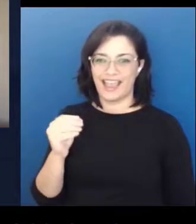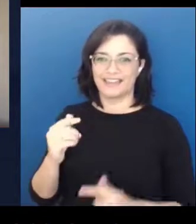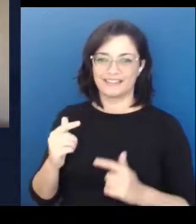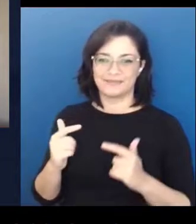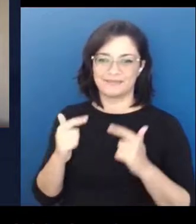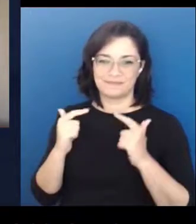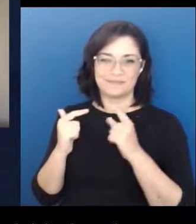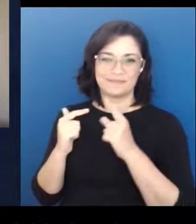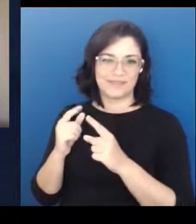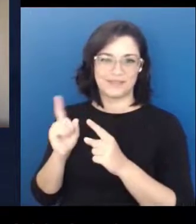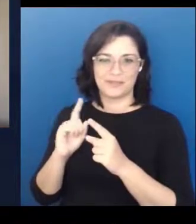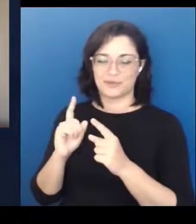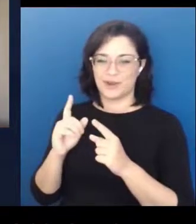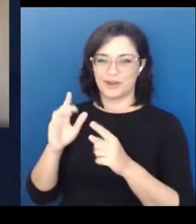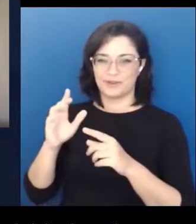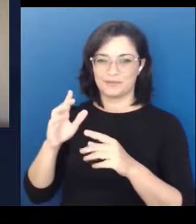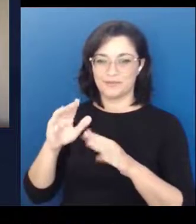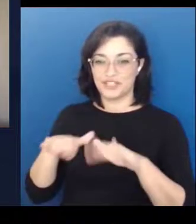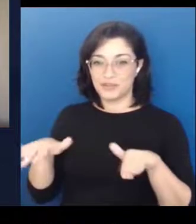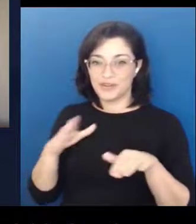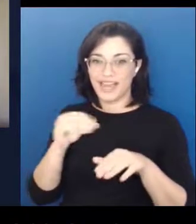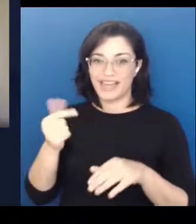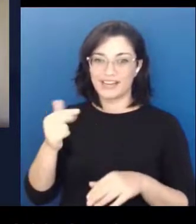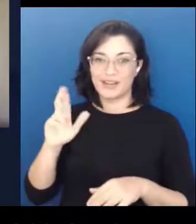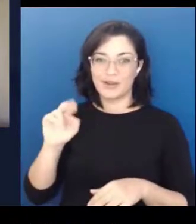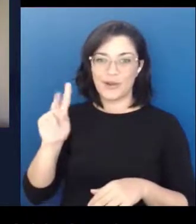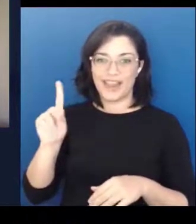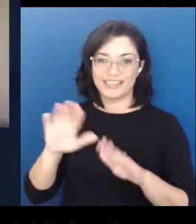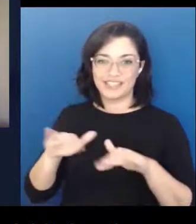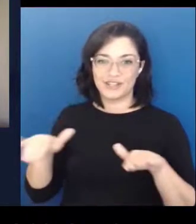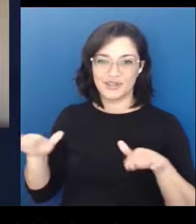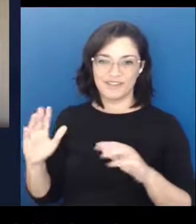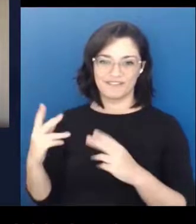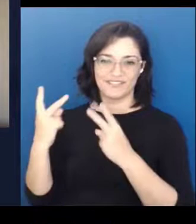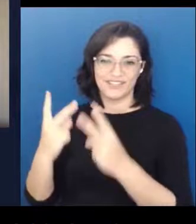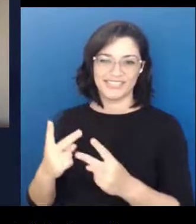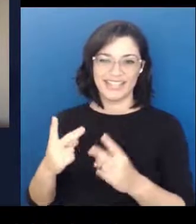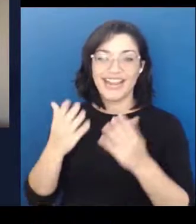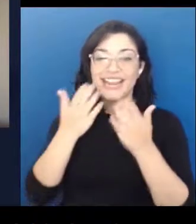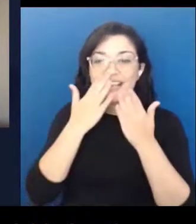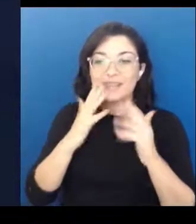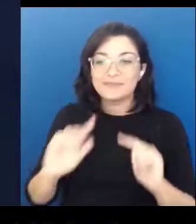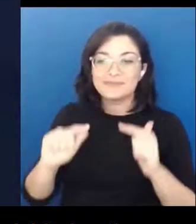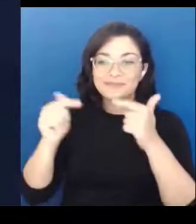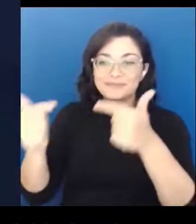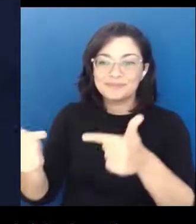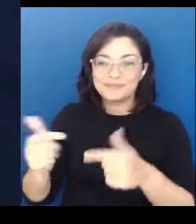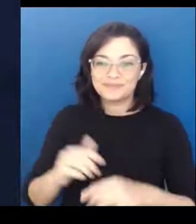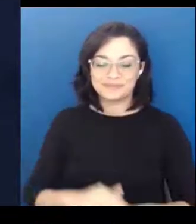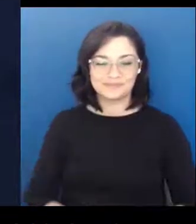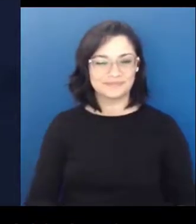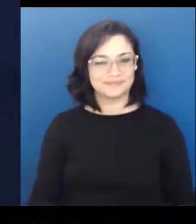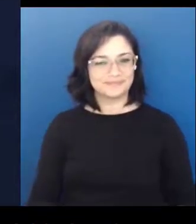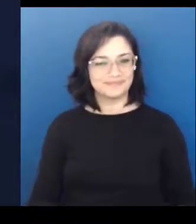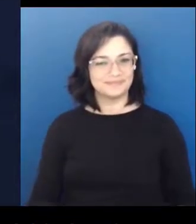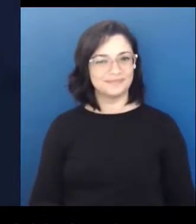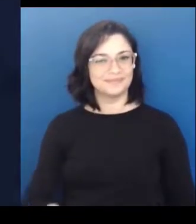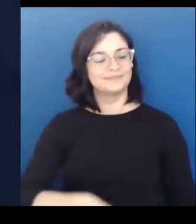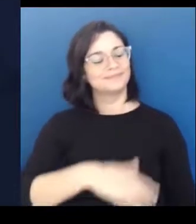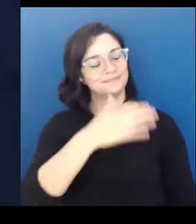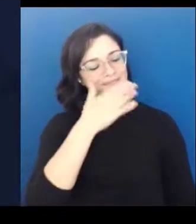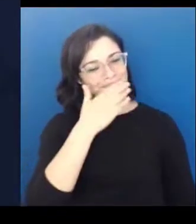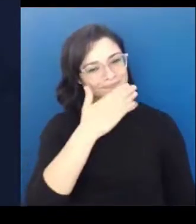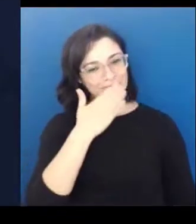so much. Over to you. Thanks, Jen. It is a pleasure to be here with you all